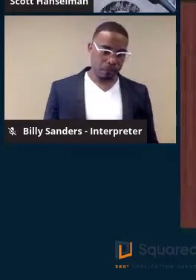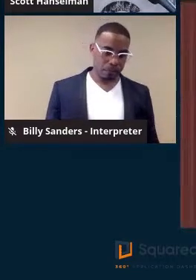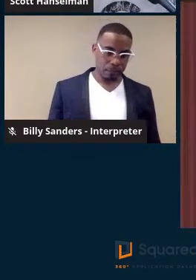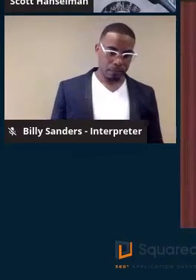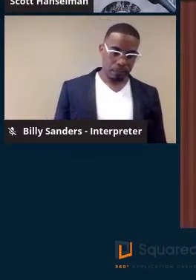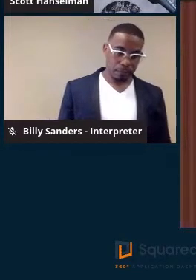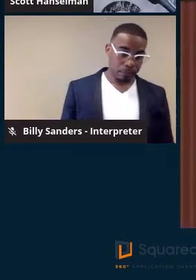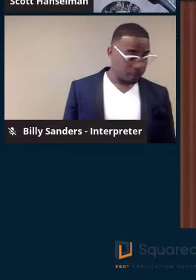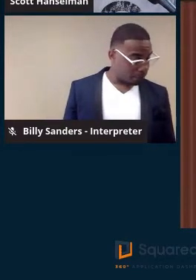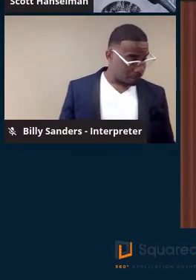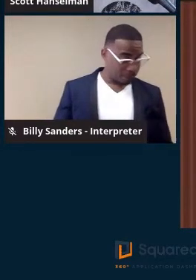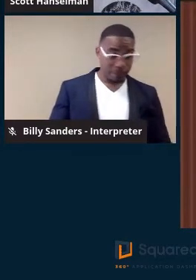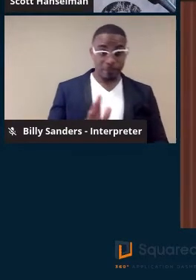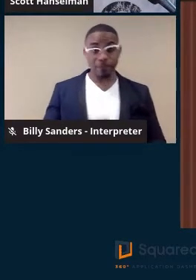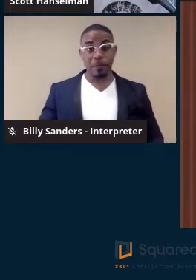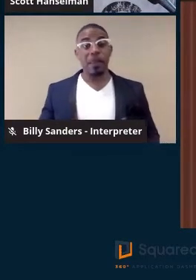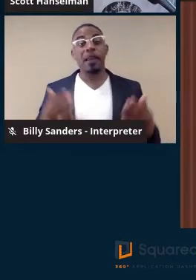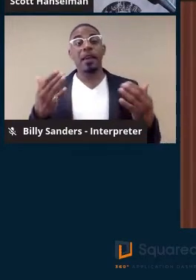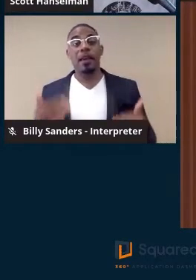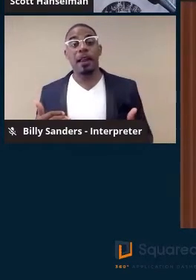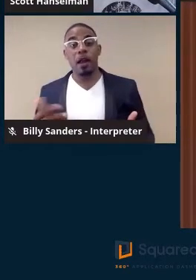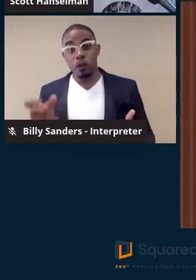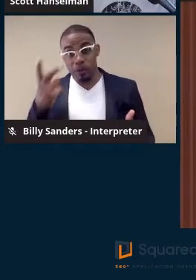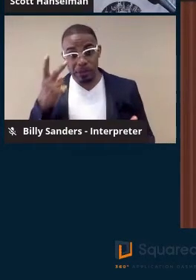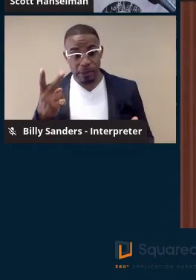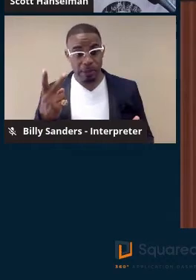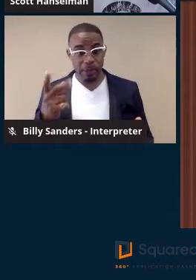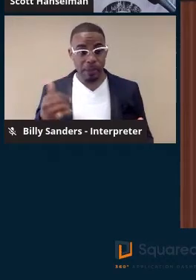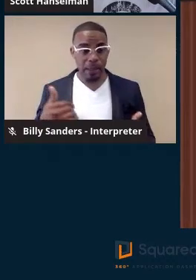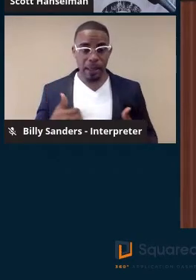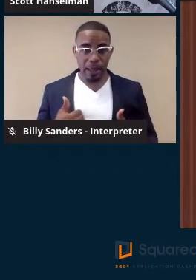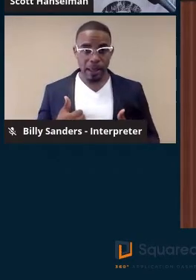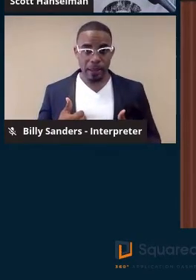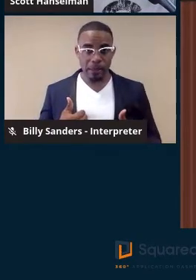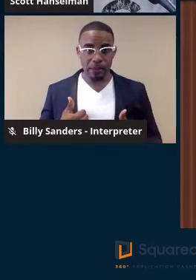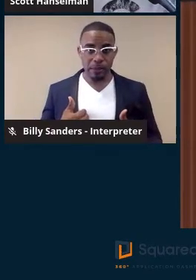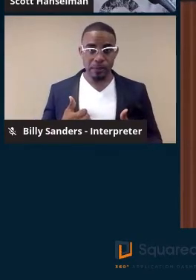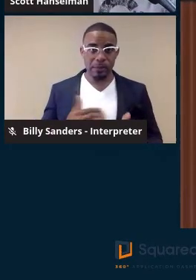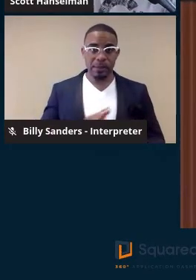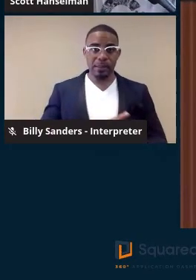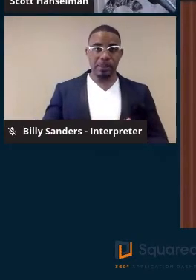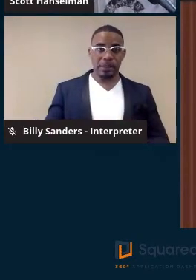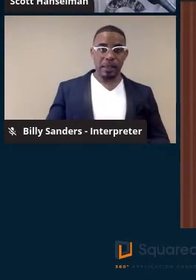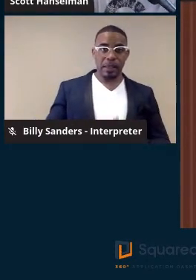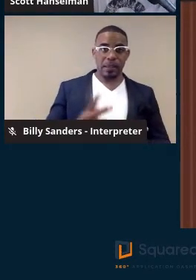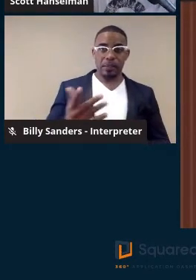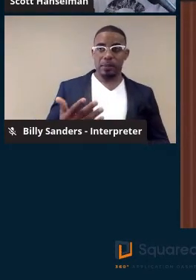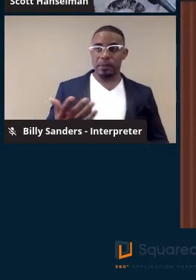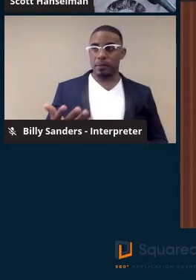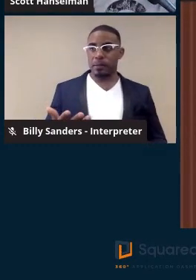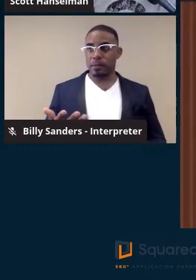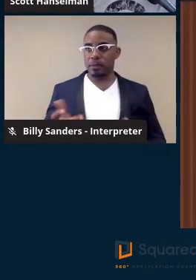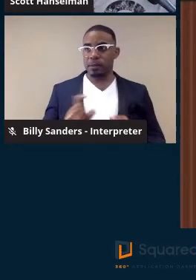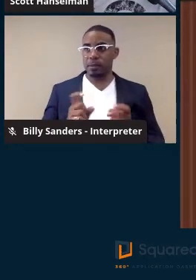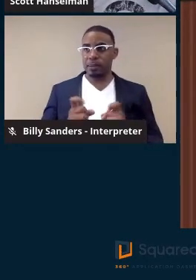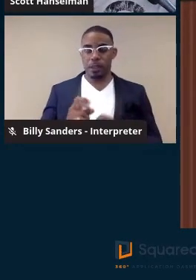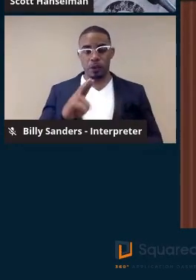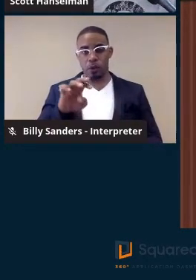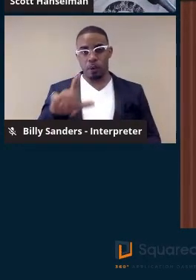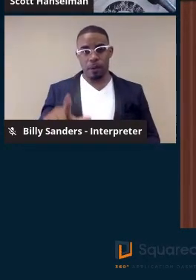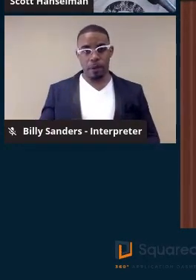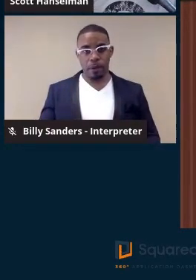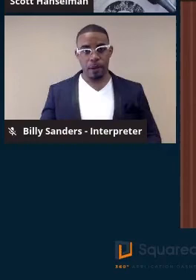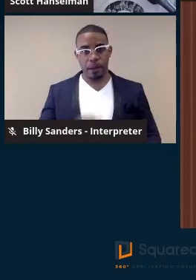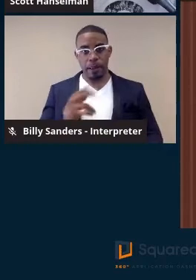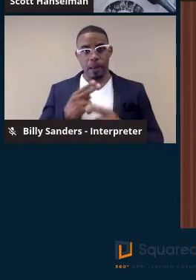All right. Now you see that it has a nice changed URL.